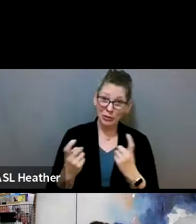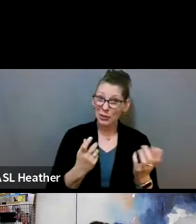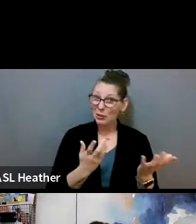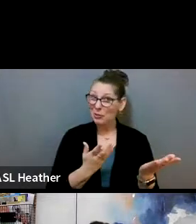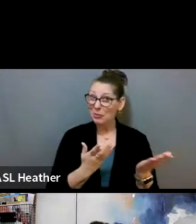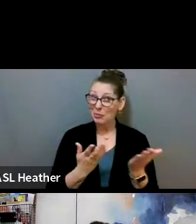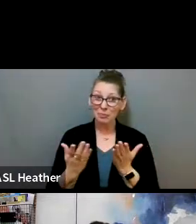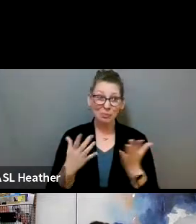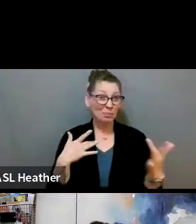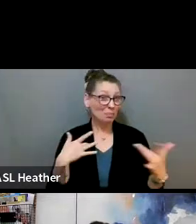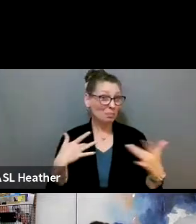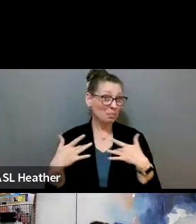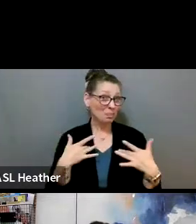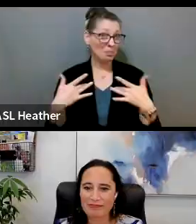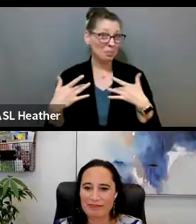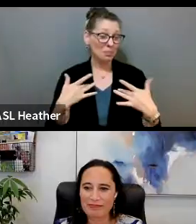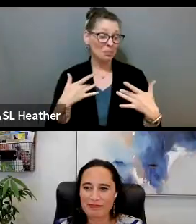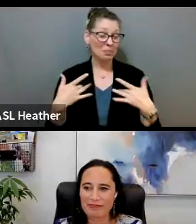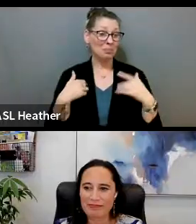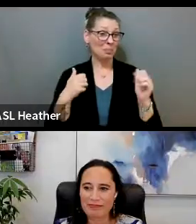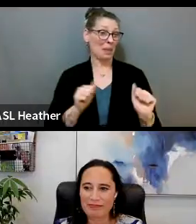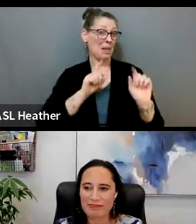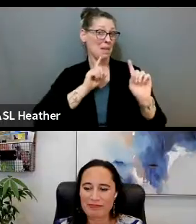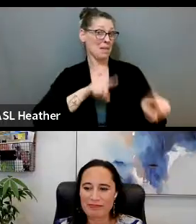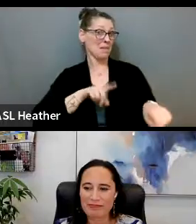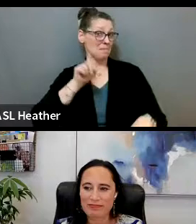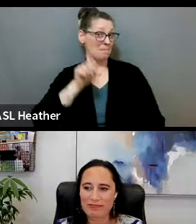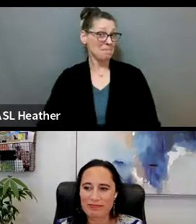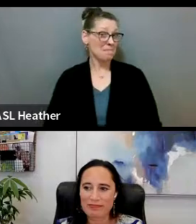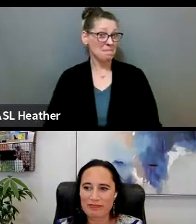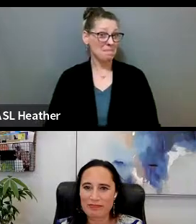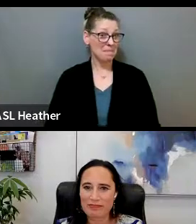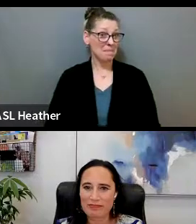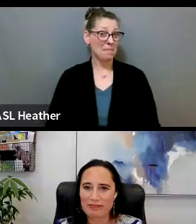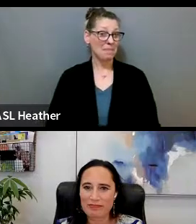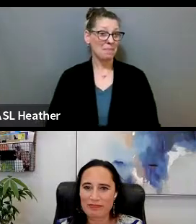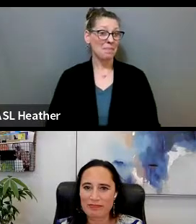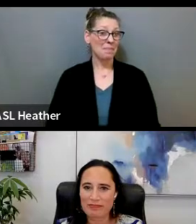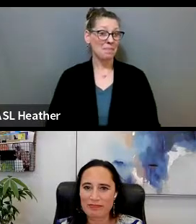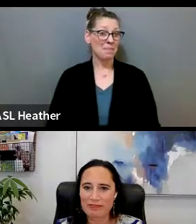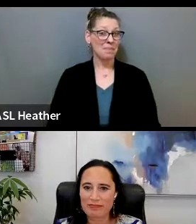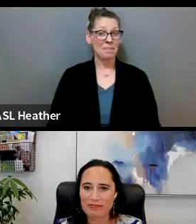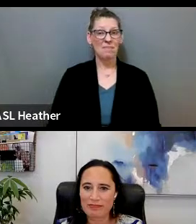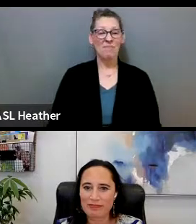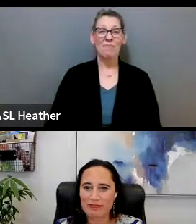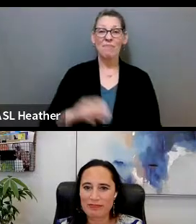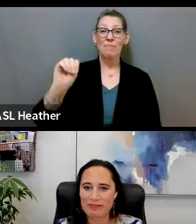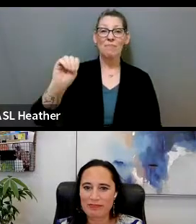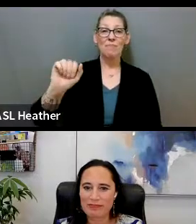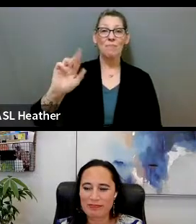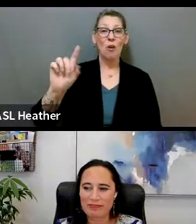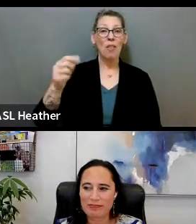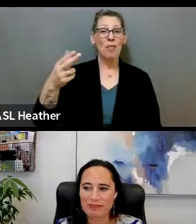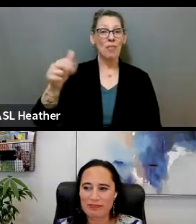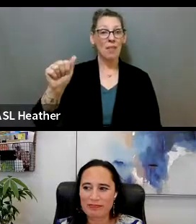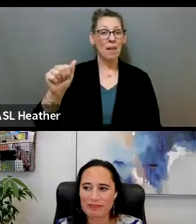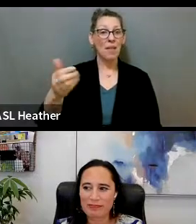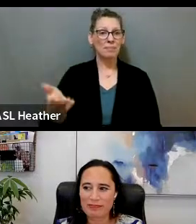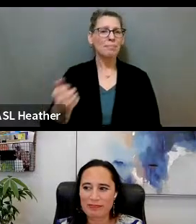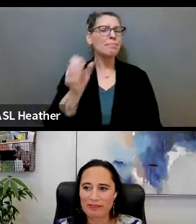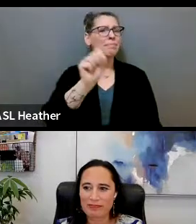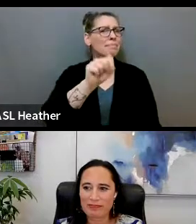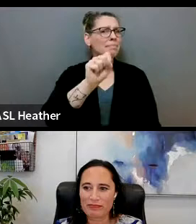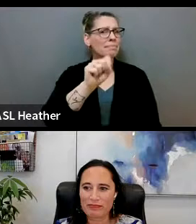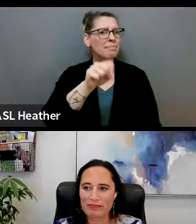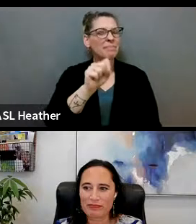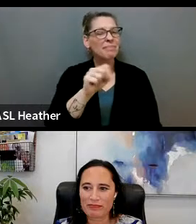concerns that I can answer for Martha. Yeah, I'm sort